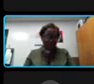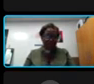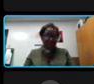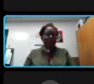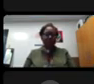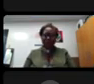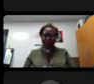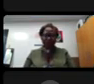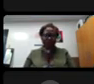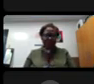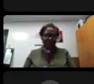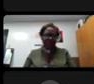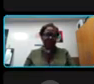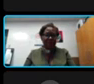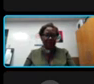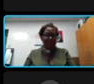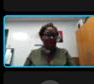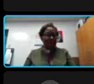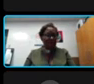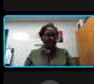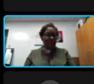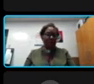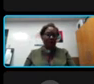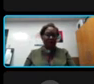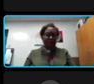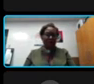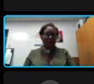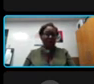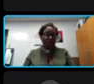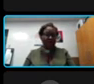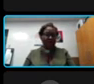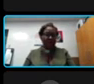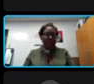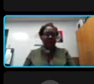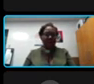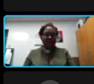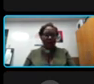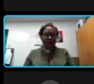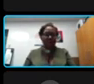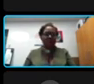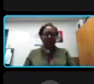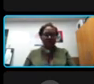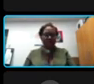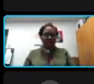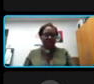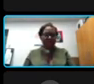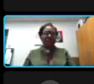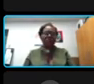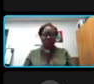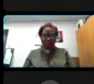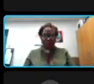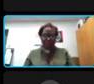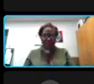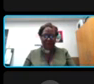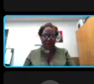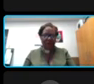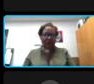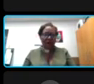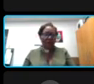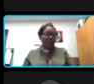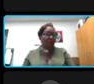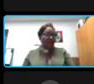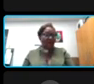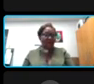the school, ensure that those folks then in the final process are notified and also instructed to